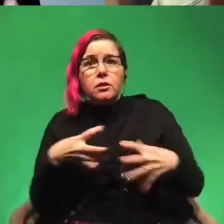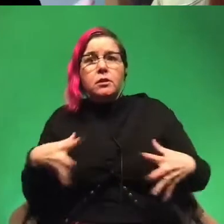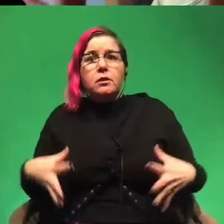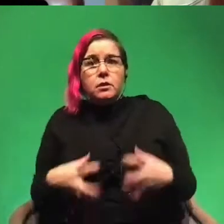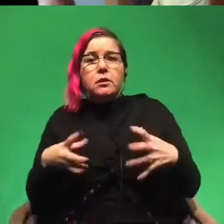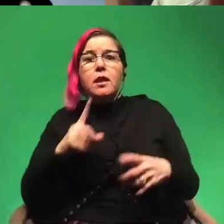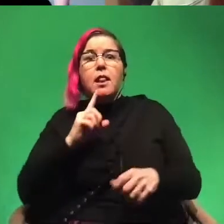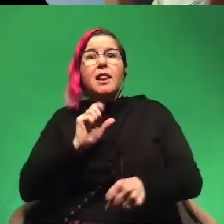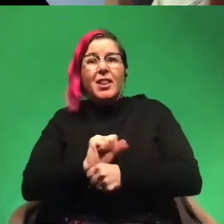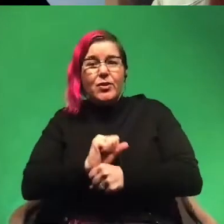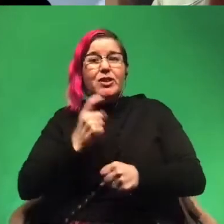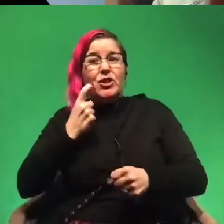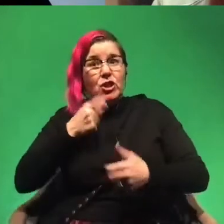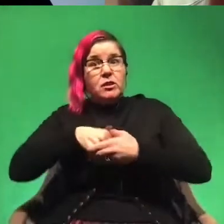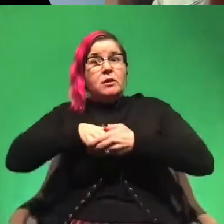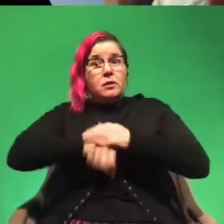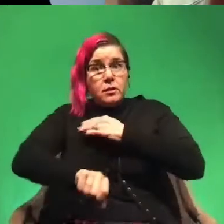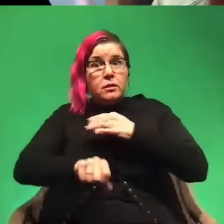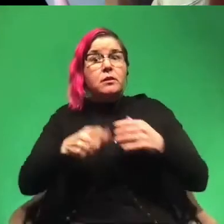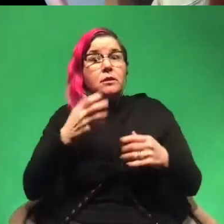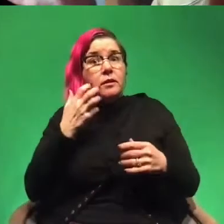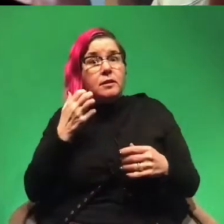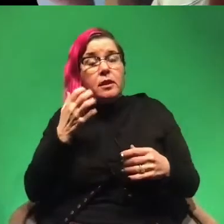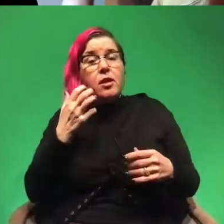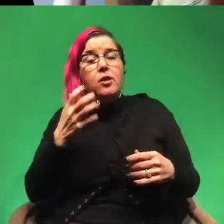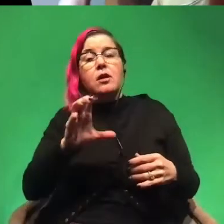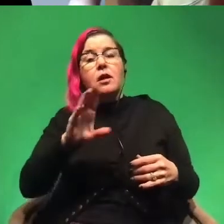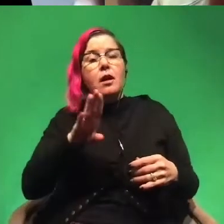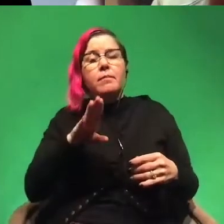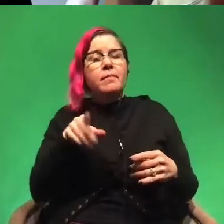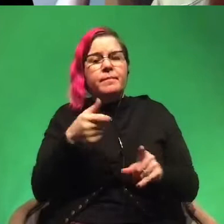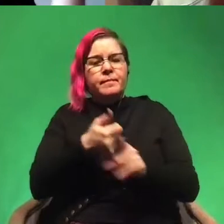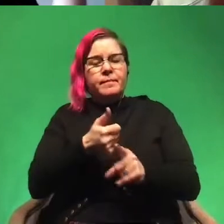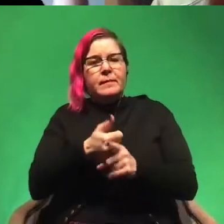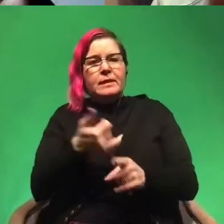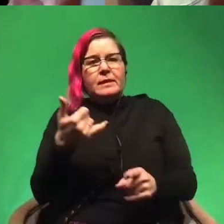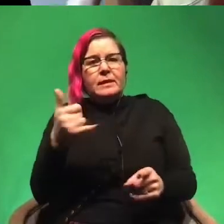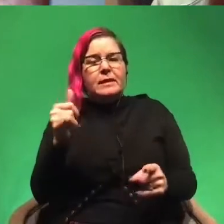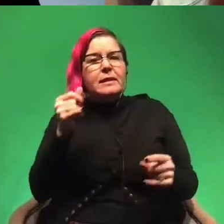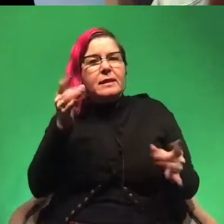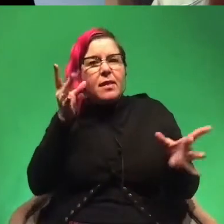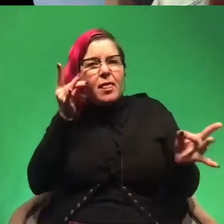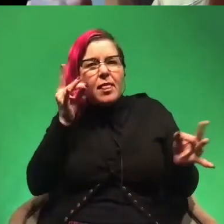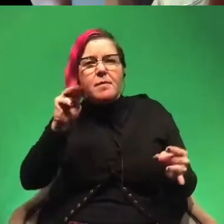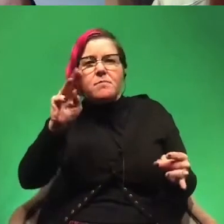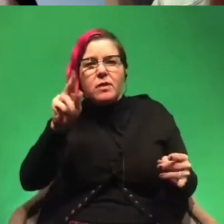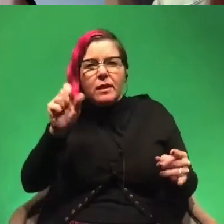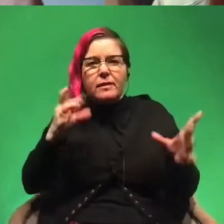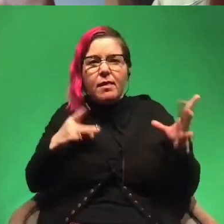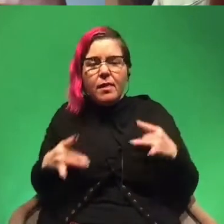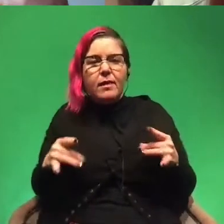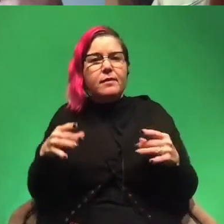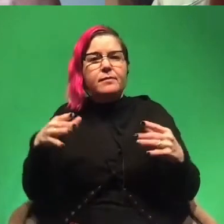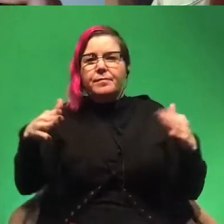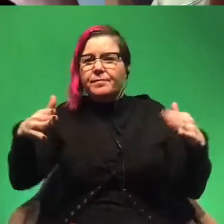has just given birth to a tiger cub. This tiger cub is still, you know, has mucus all over its body. She hasn't even